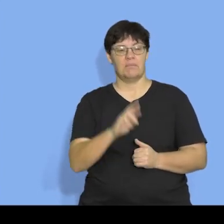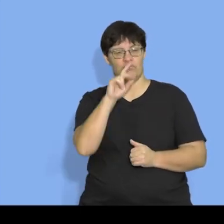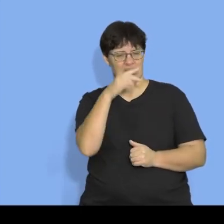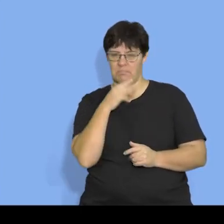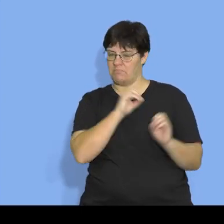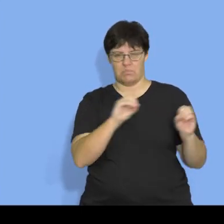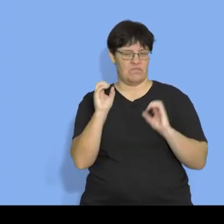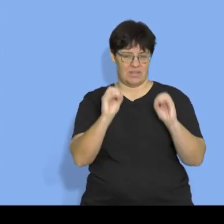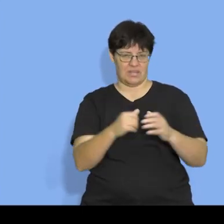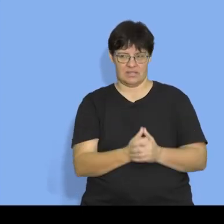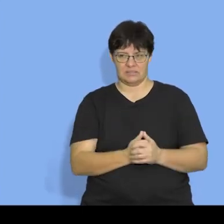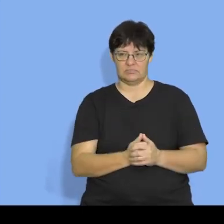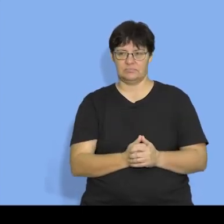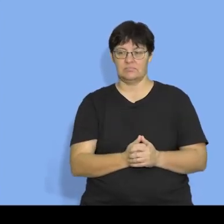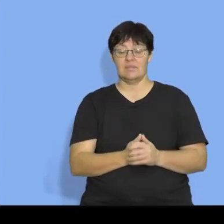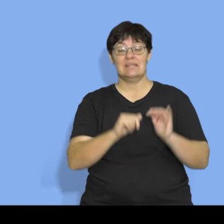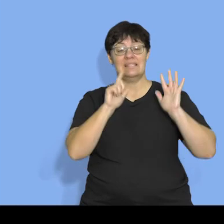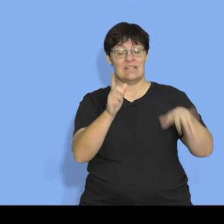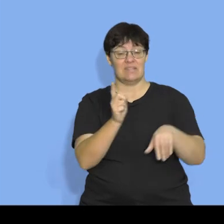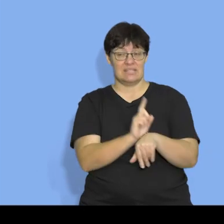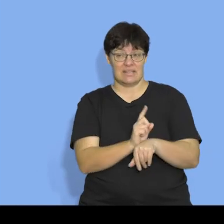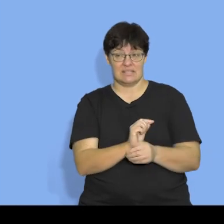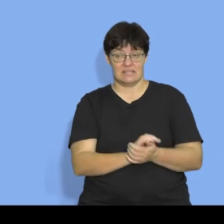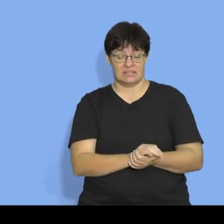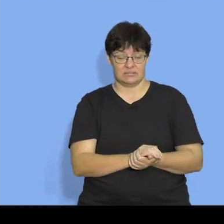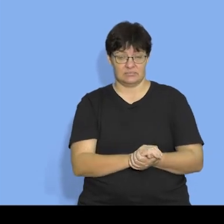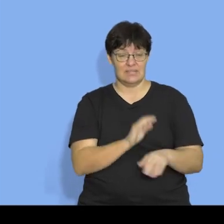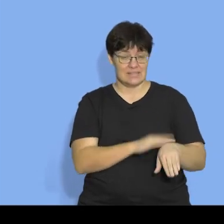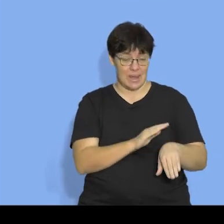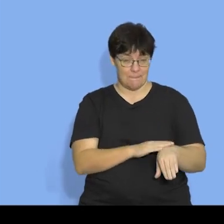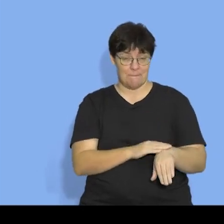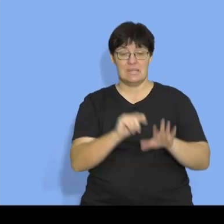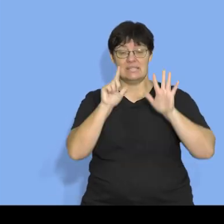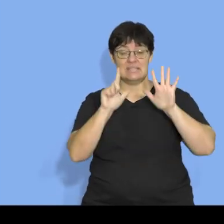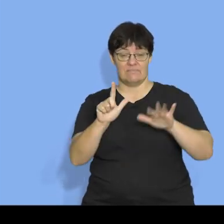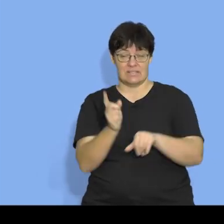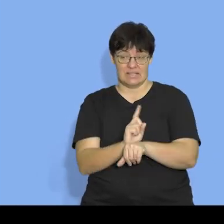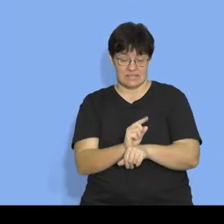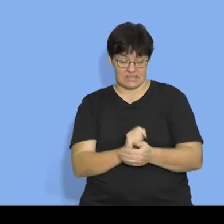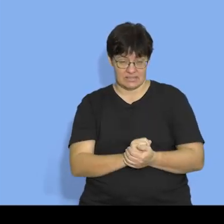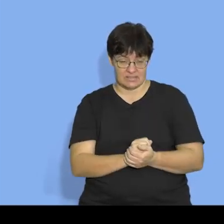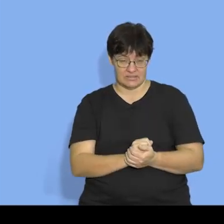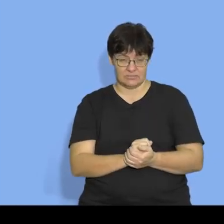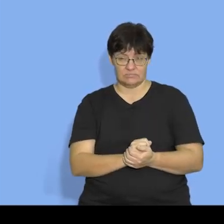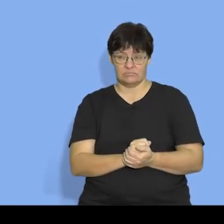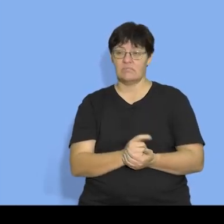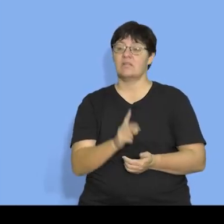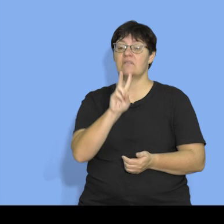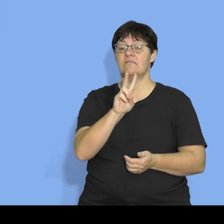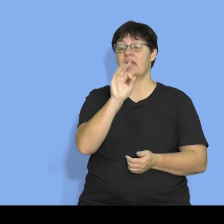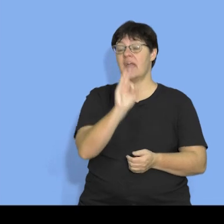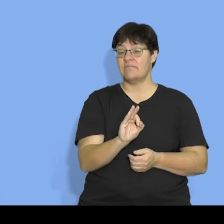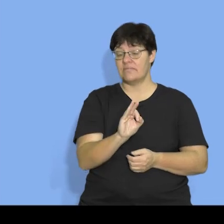moving. After 7 seconds, so now my time is 7 seconds, she's